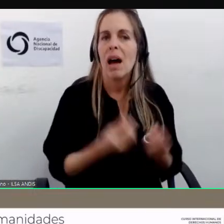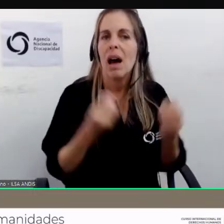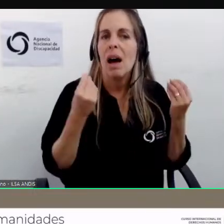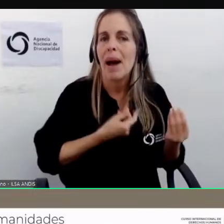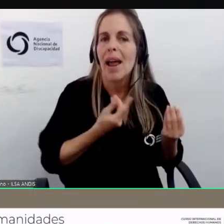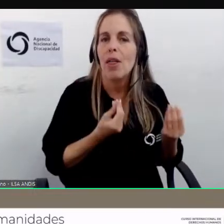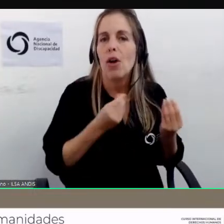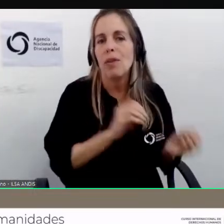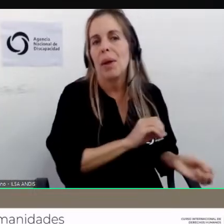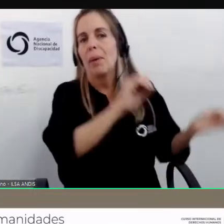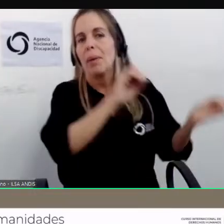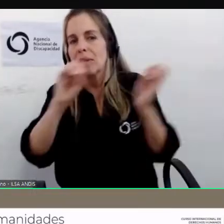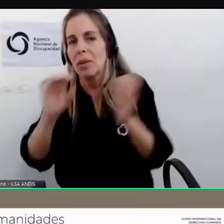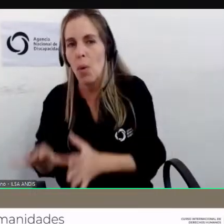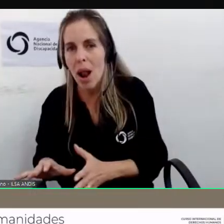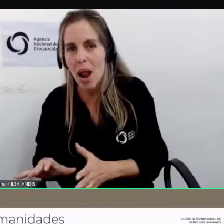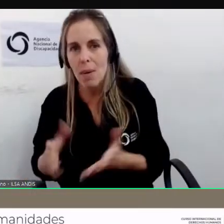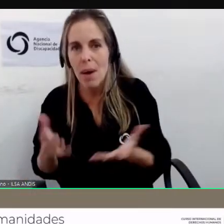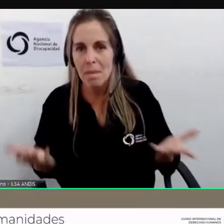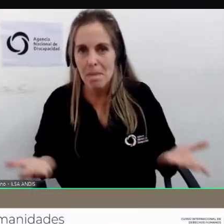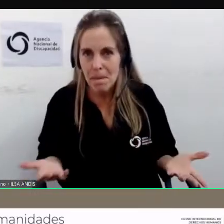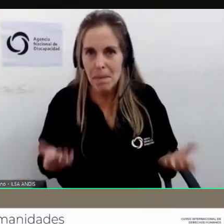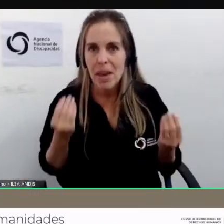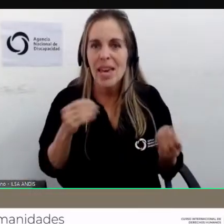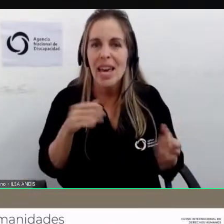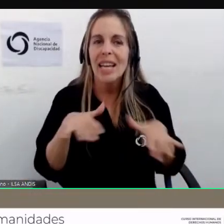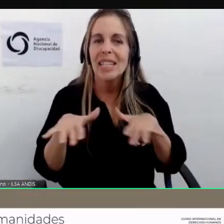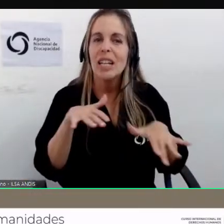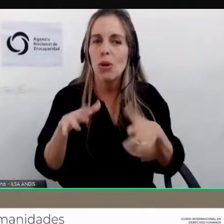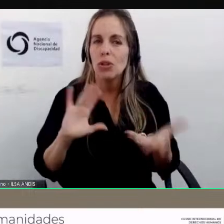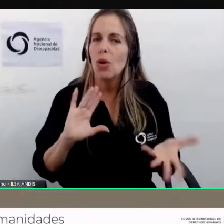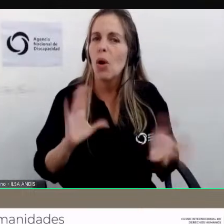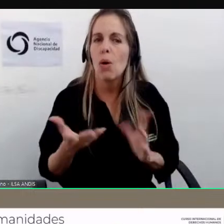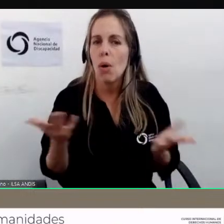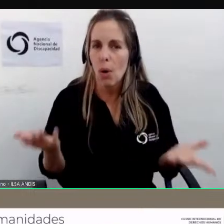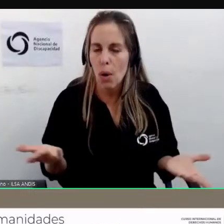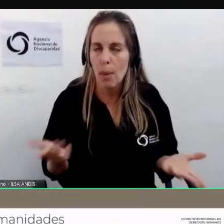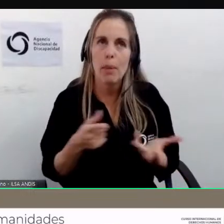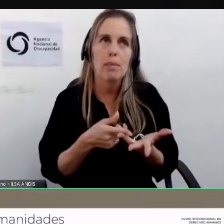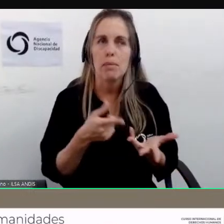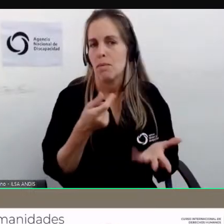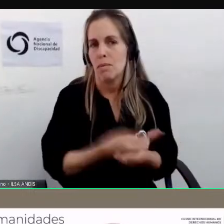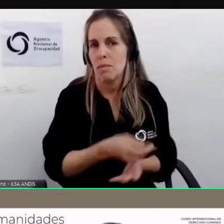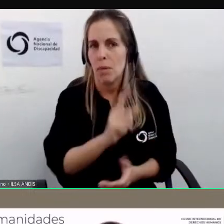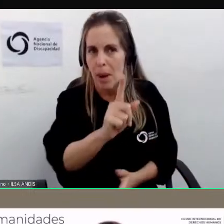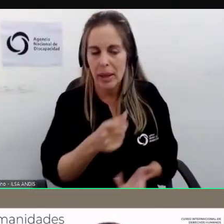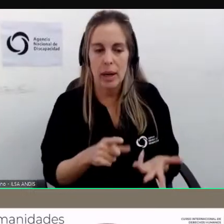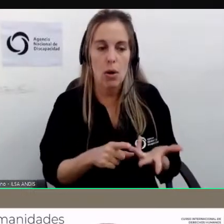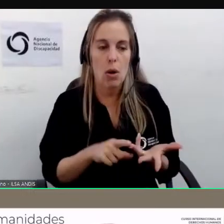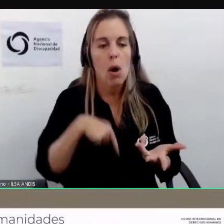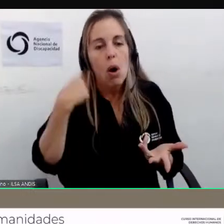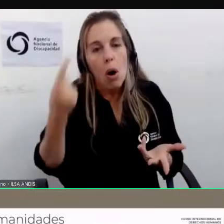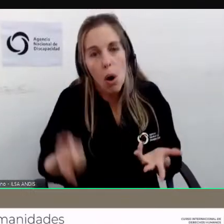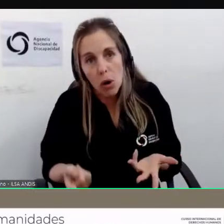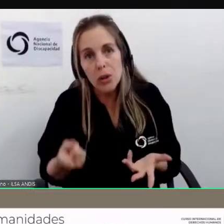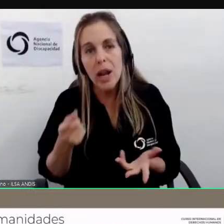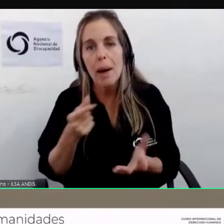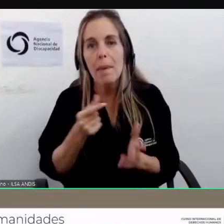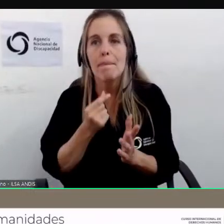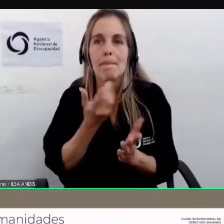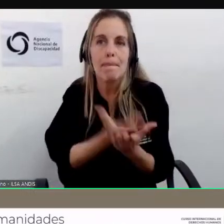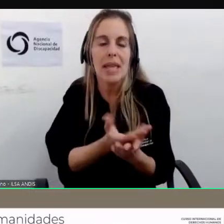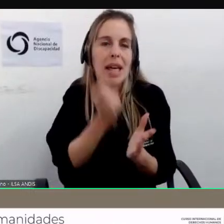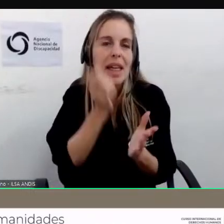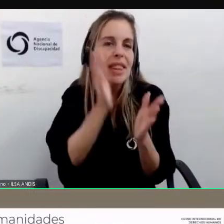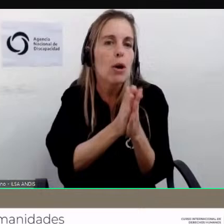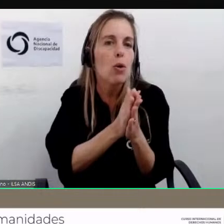decide where they would be resettled under what conditions or circumstances. Or in other